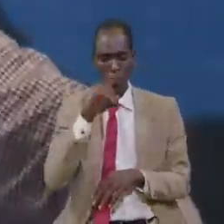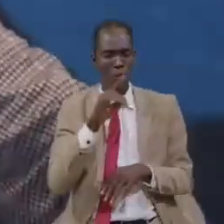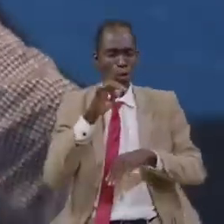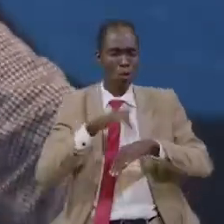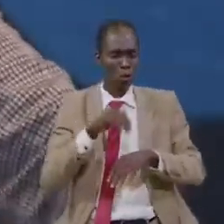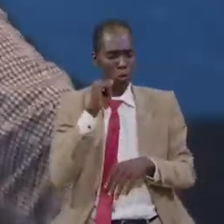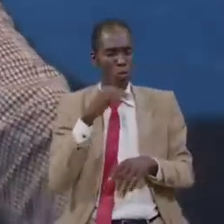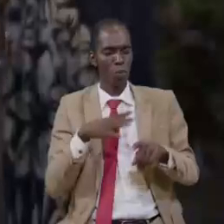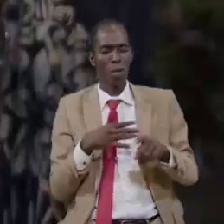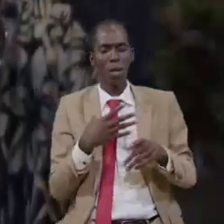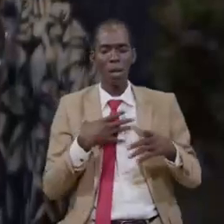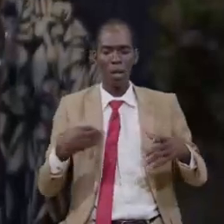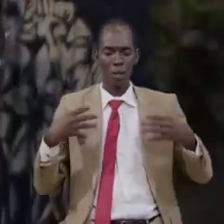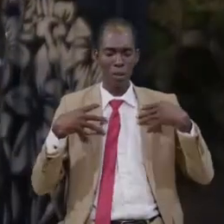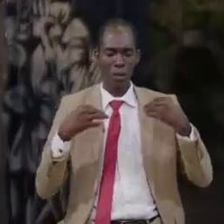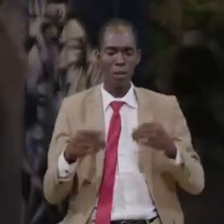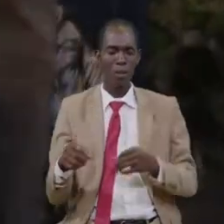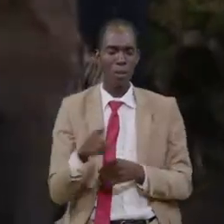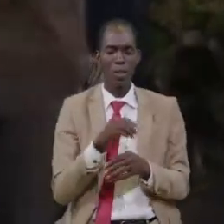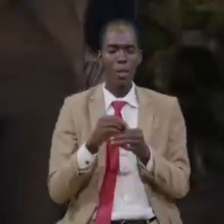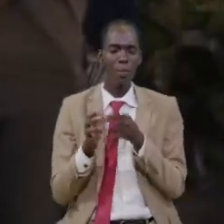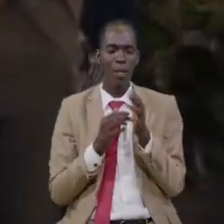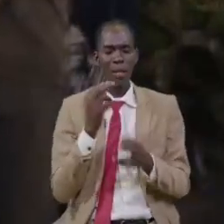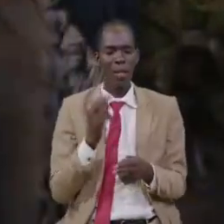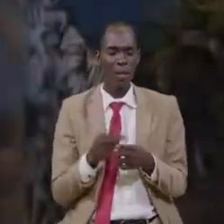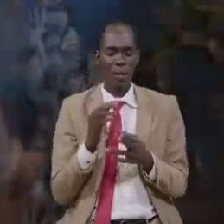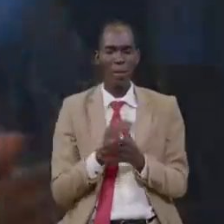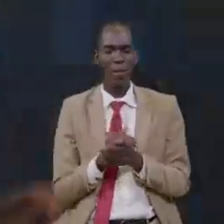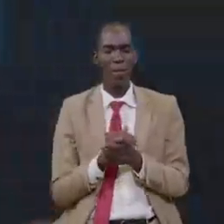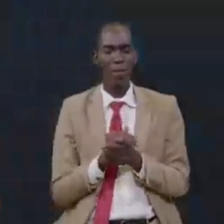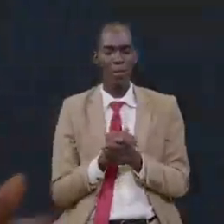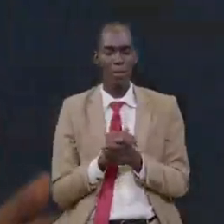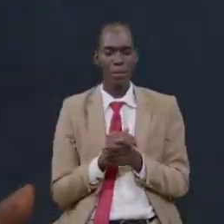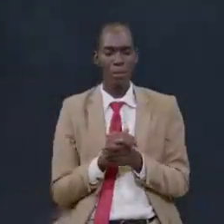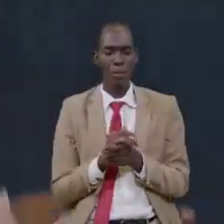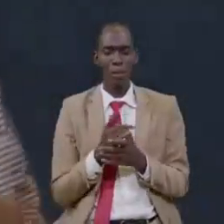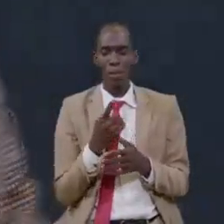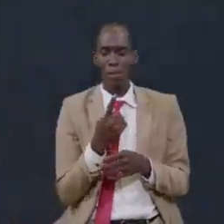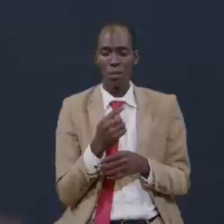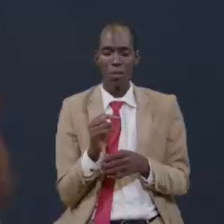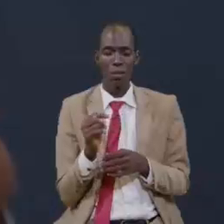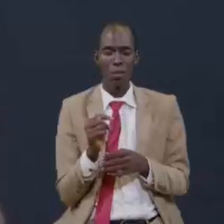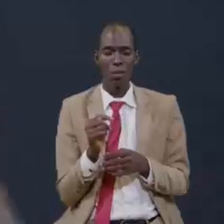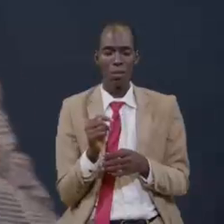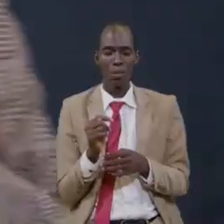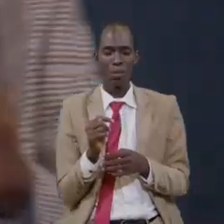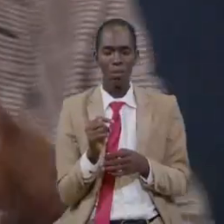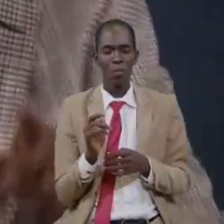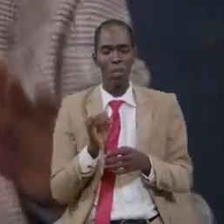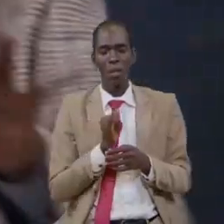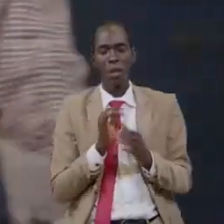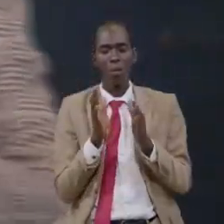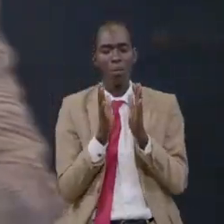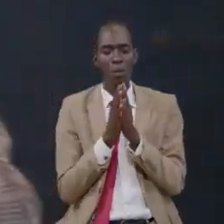in Jesus' name. The pile, I pray that right now